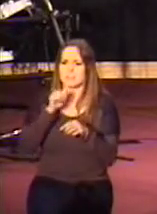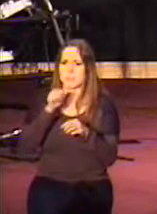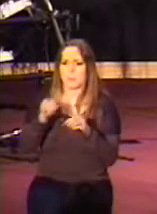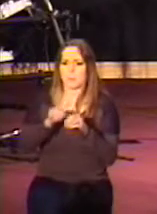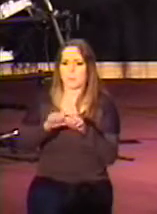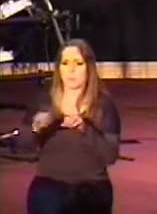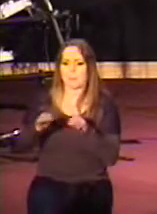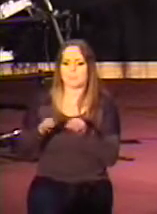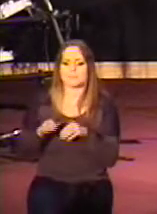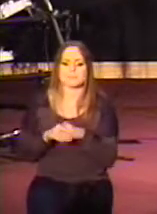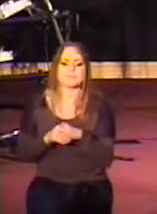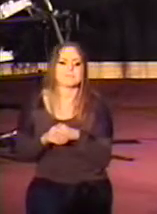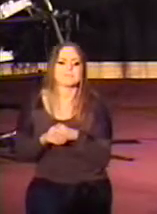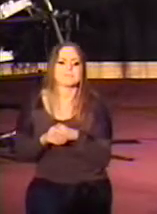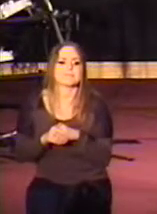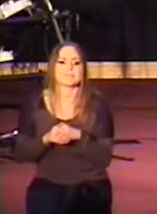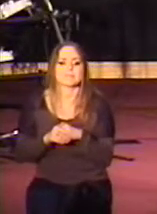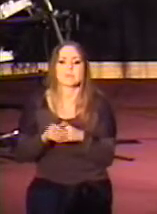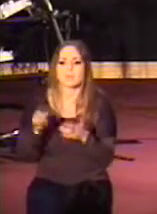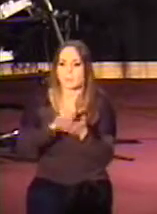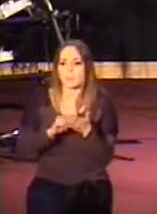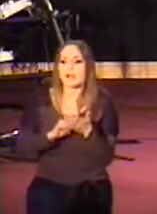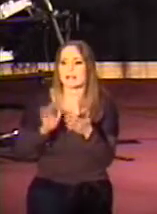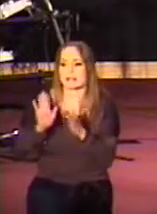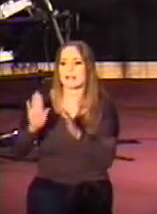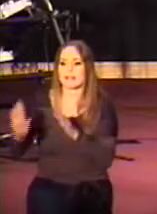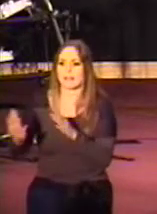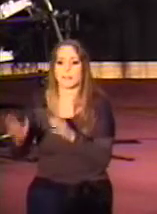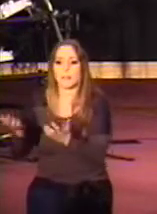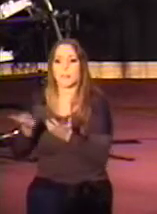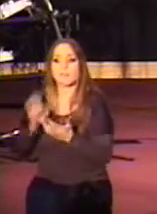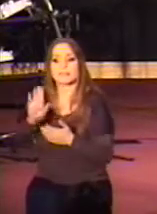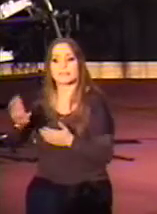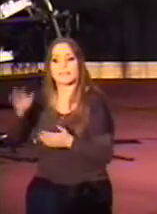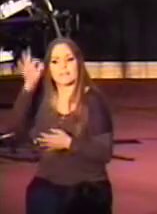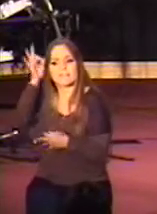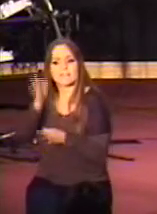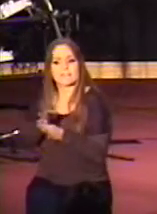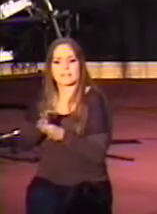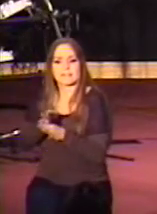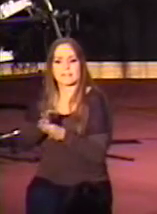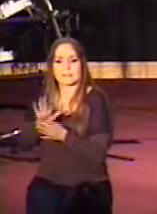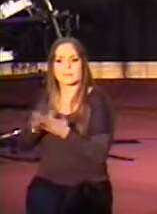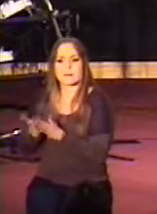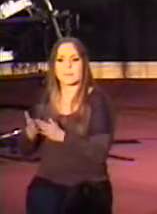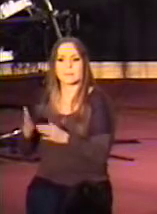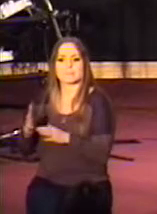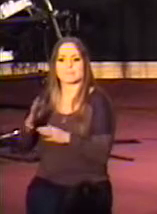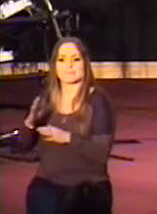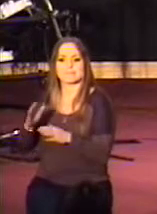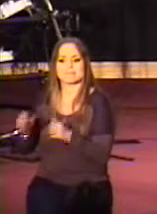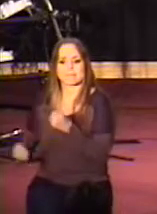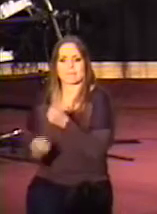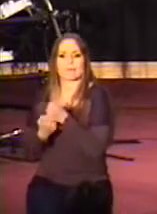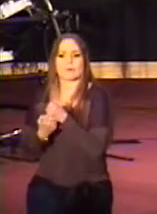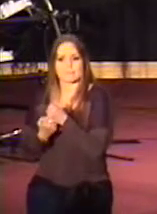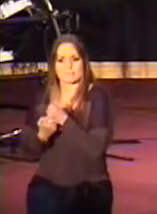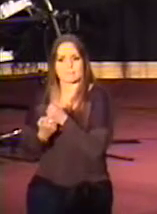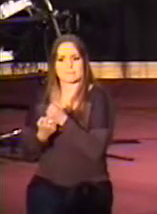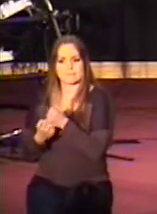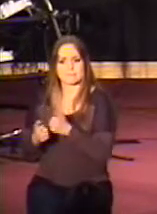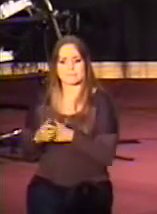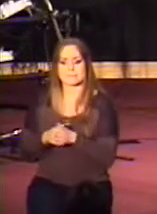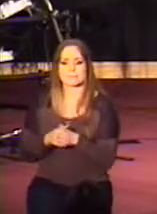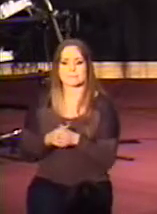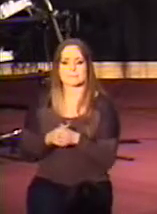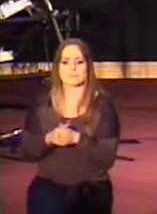anywhere. And so that's why Paul is writing to them, is because he wants their faith to be firm, to be founded, especially in the